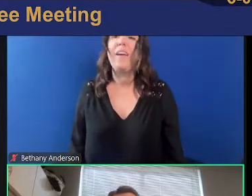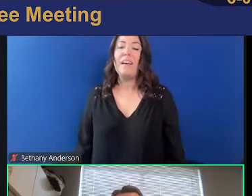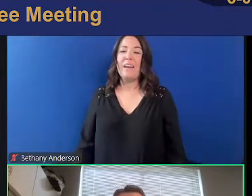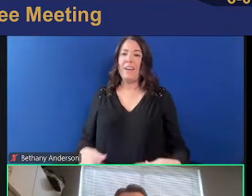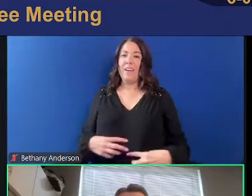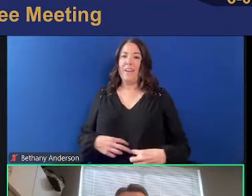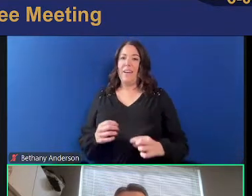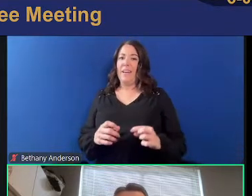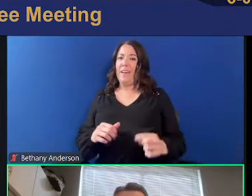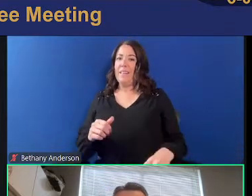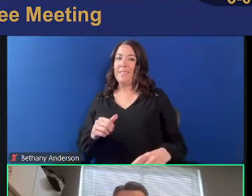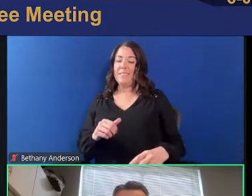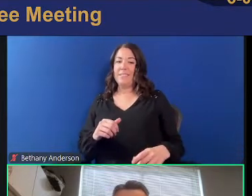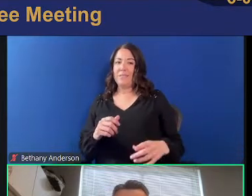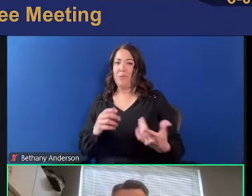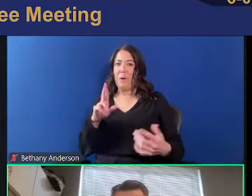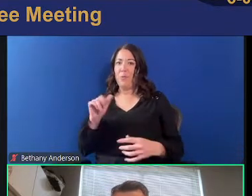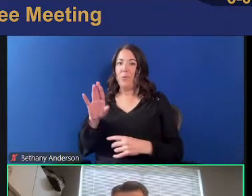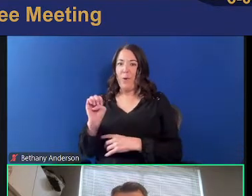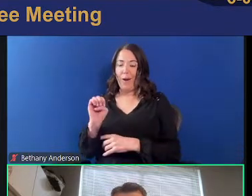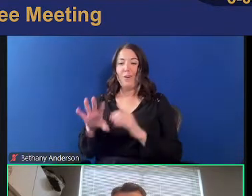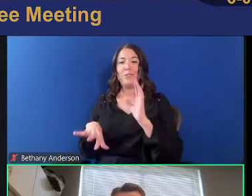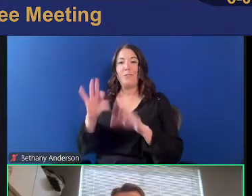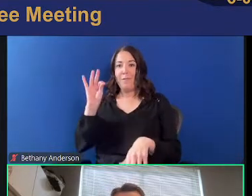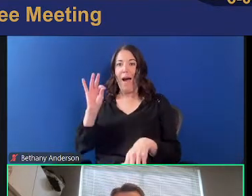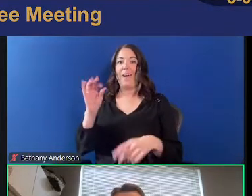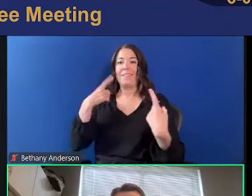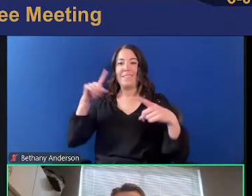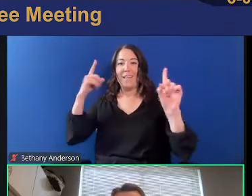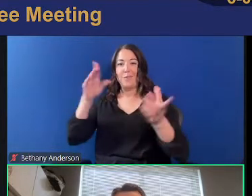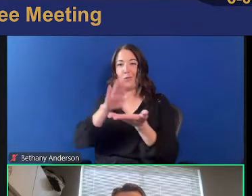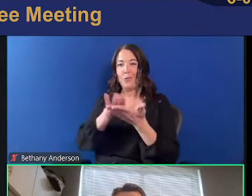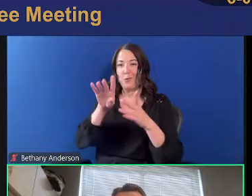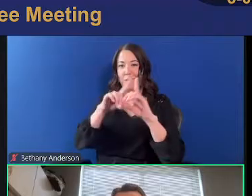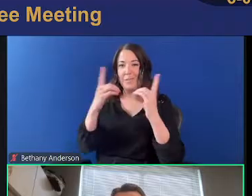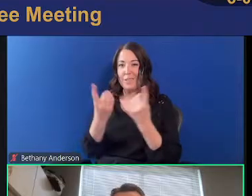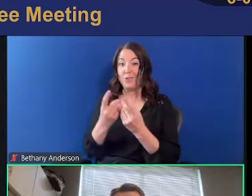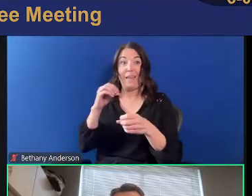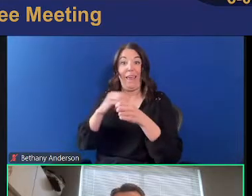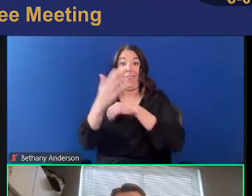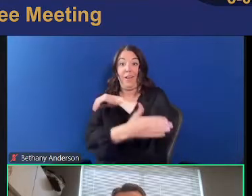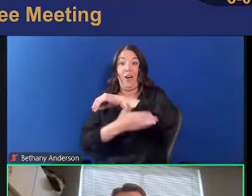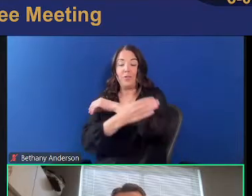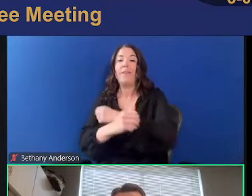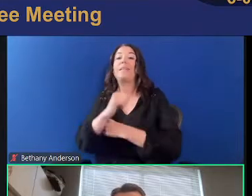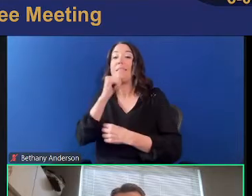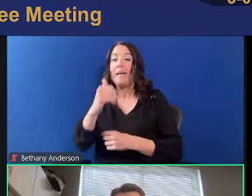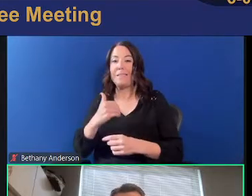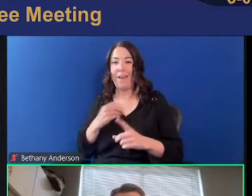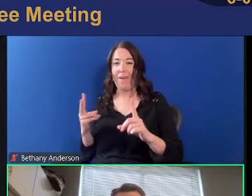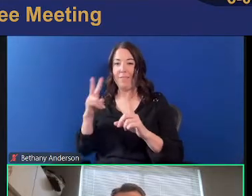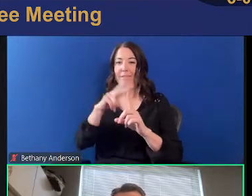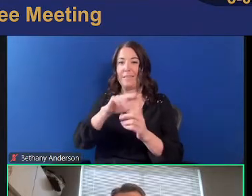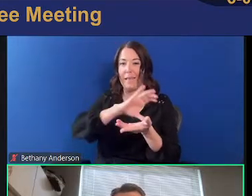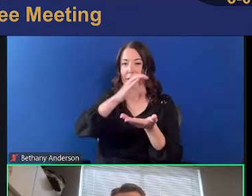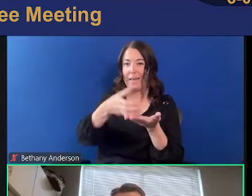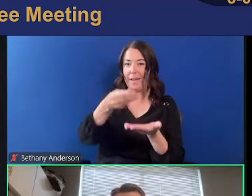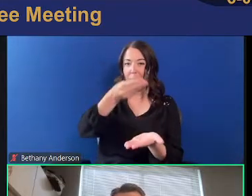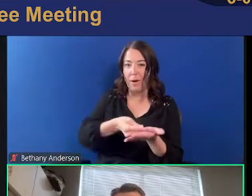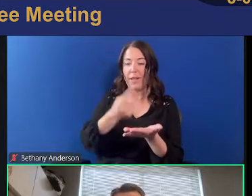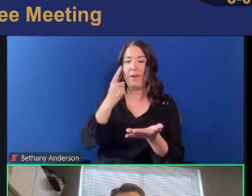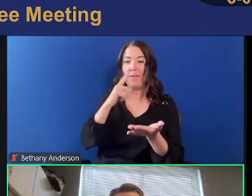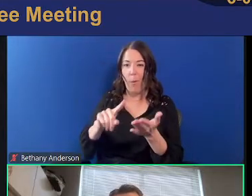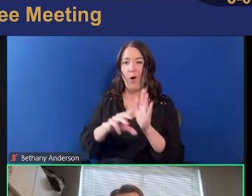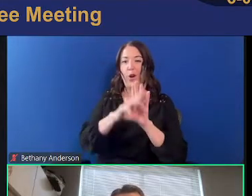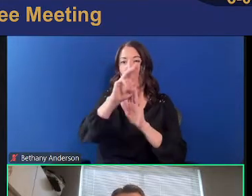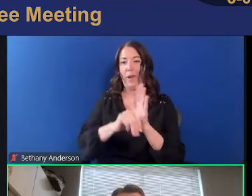highly successful school district in the country that doesn't have dedicated money to high quality curriculum materials